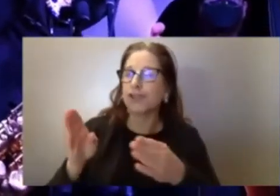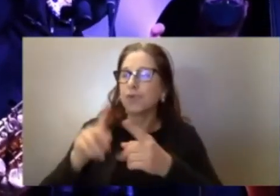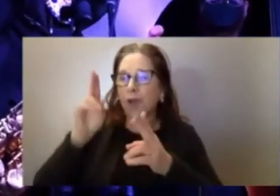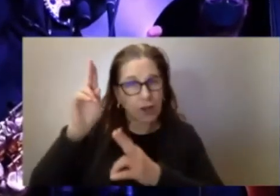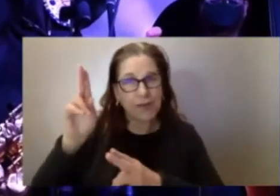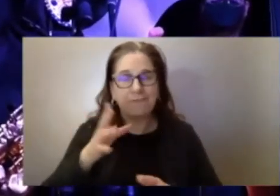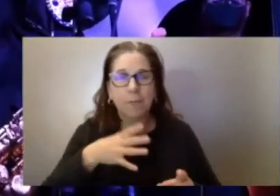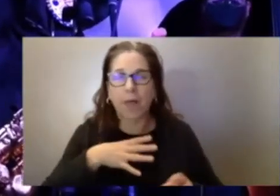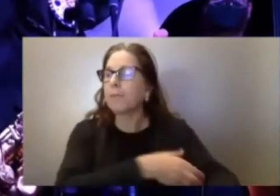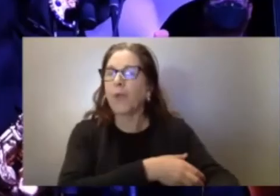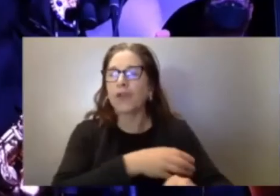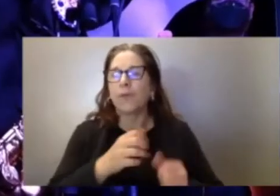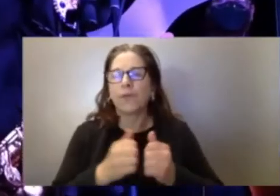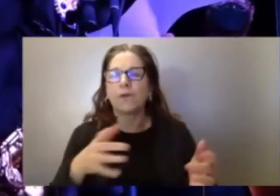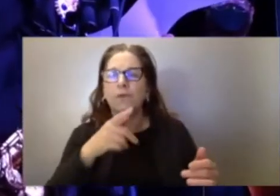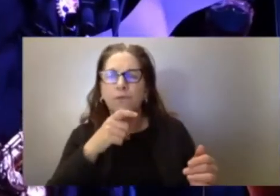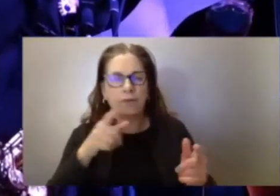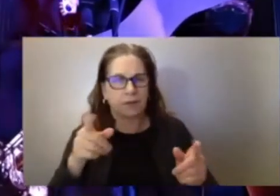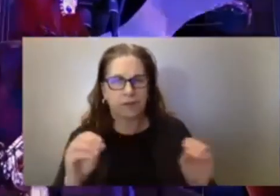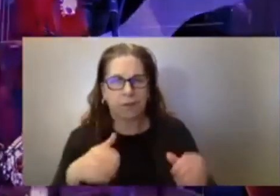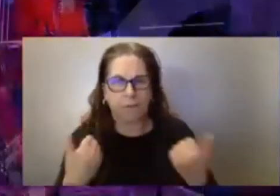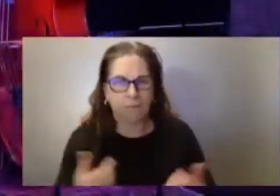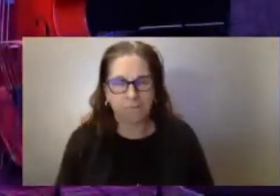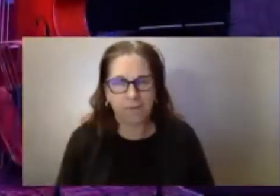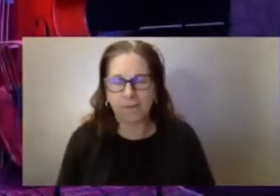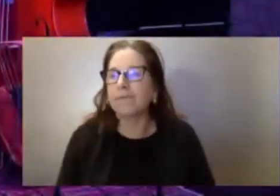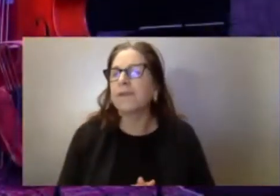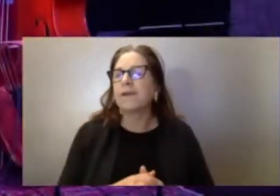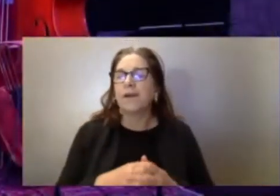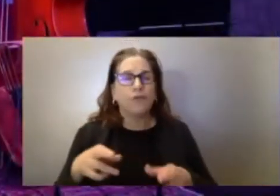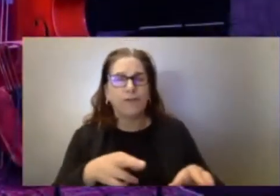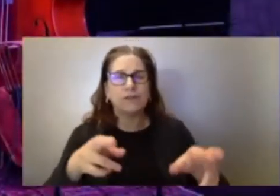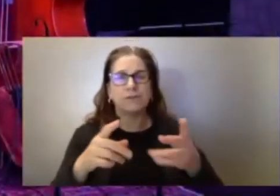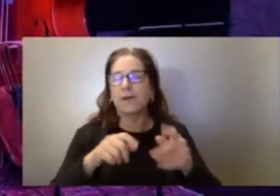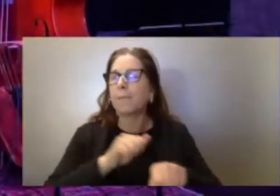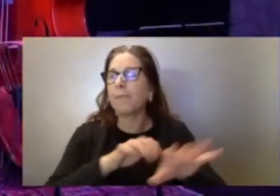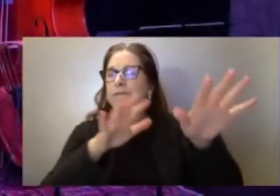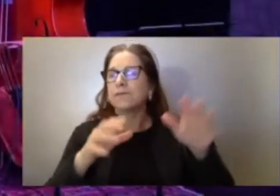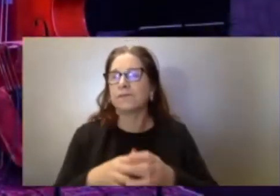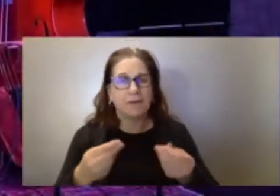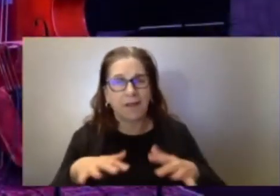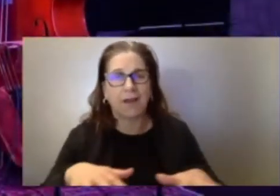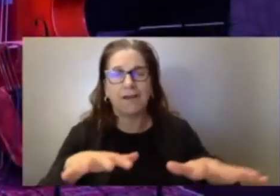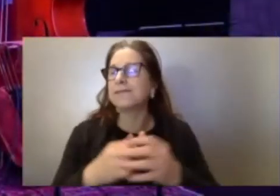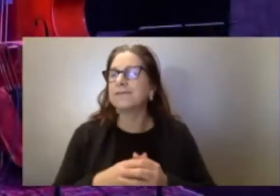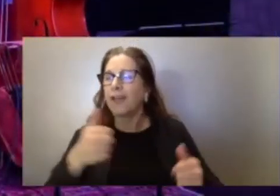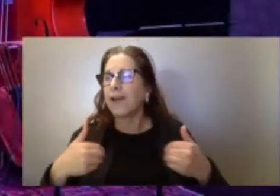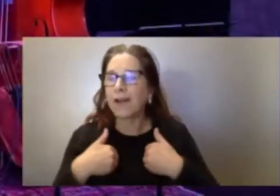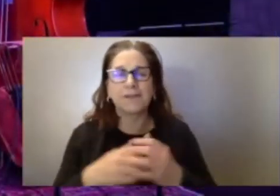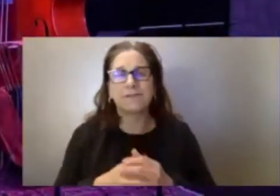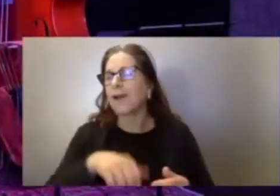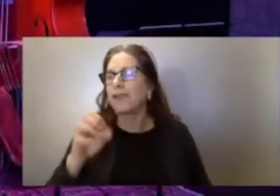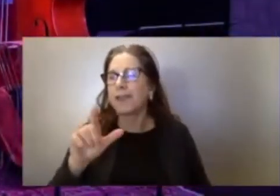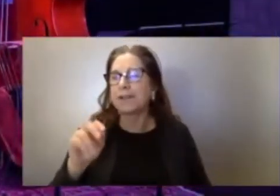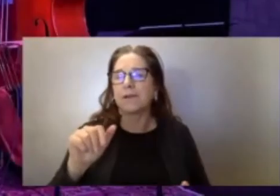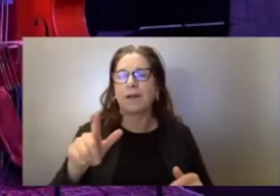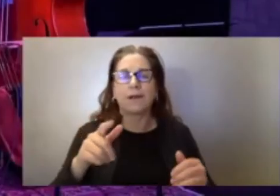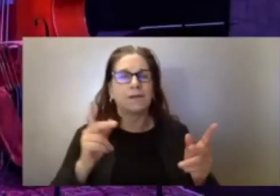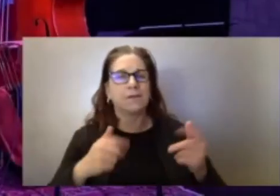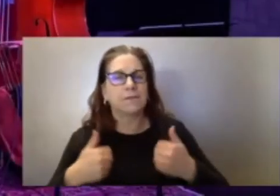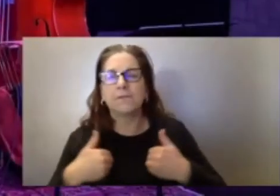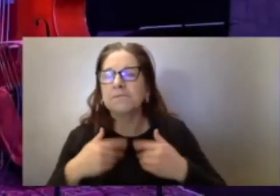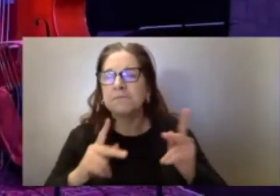We can turn to honoring female power without whom there is no life. Rivers, mountains, lands, and other animal and